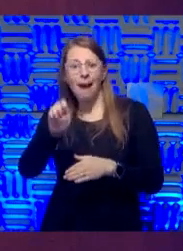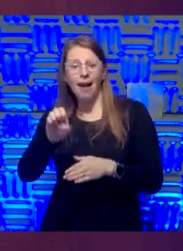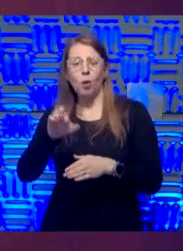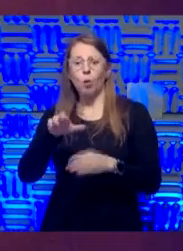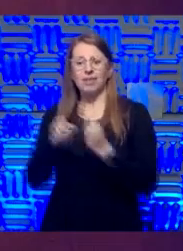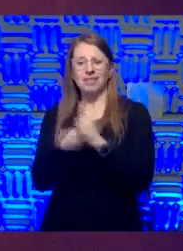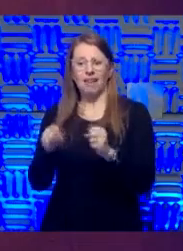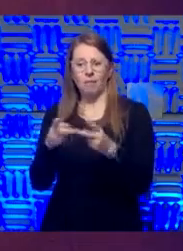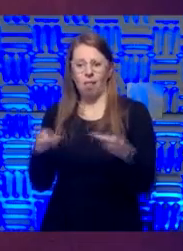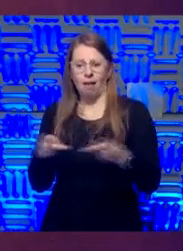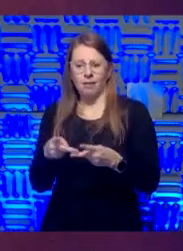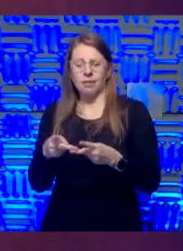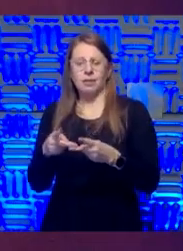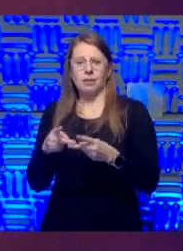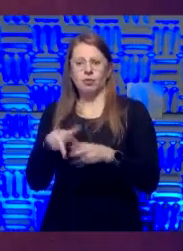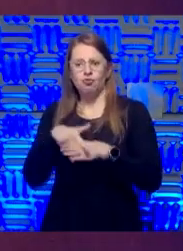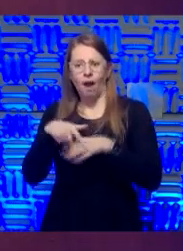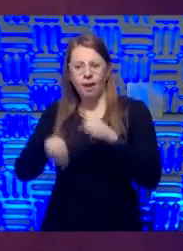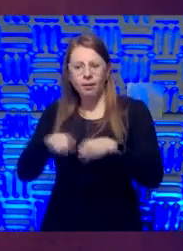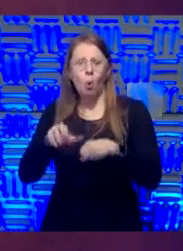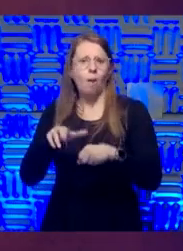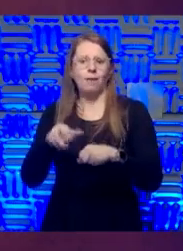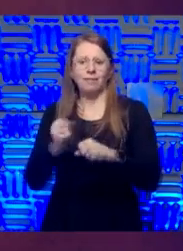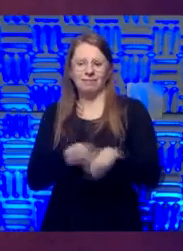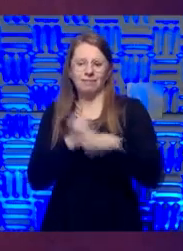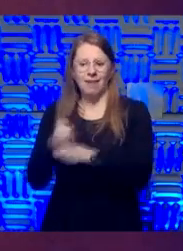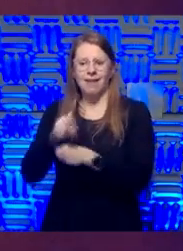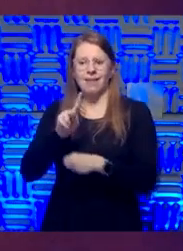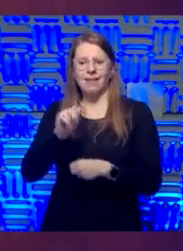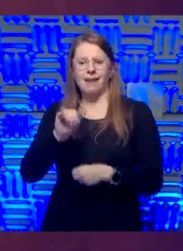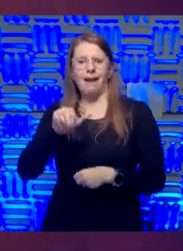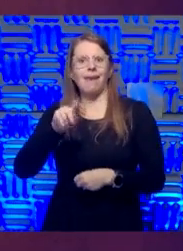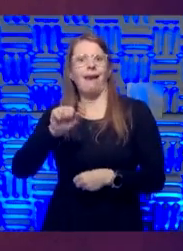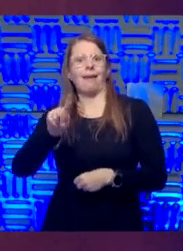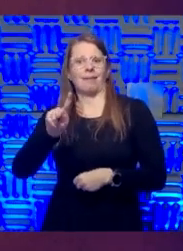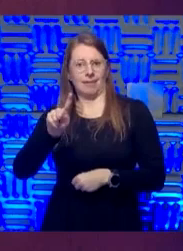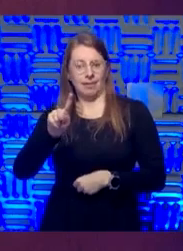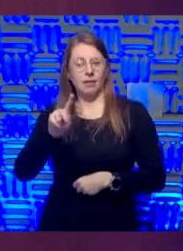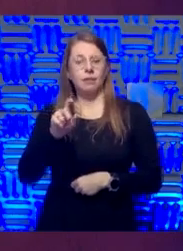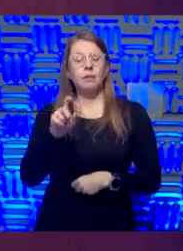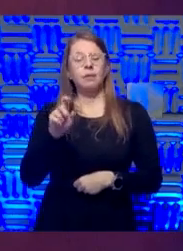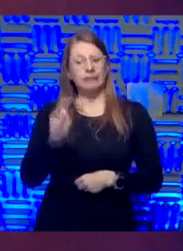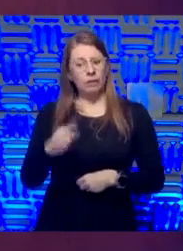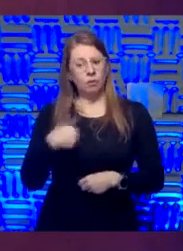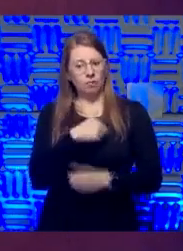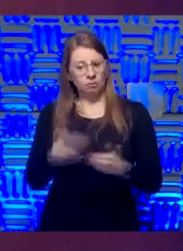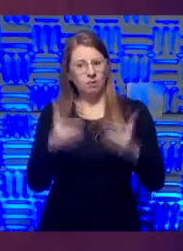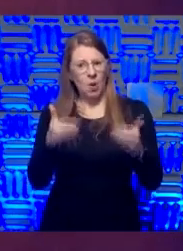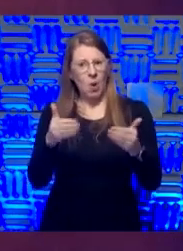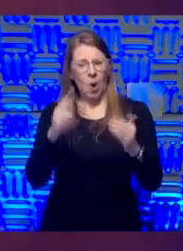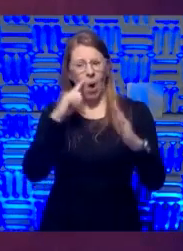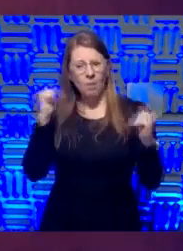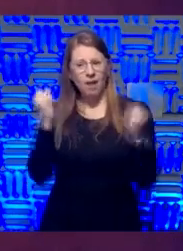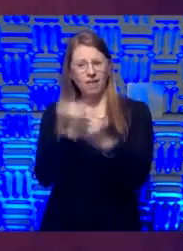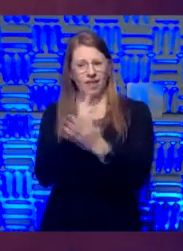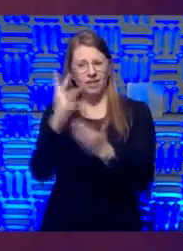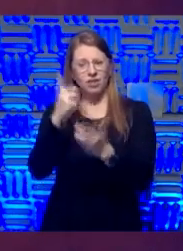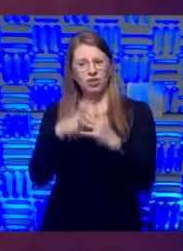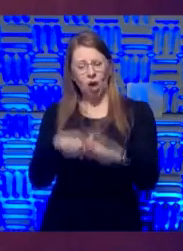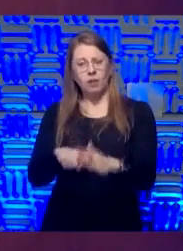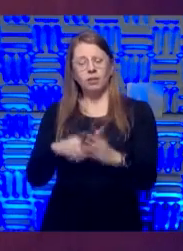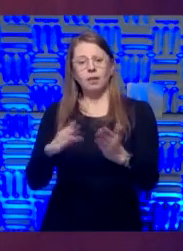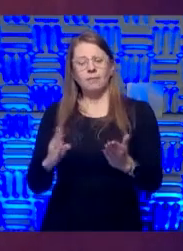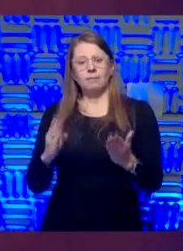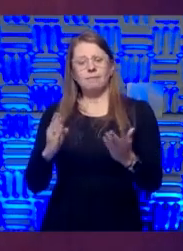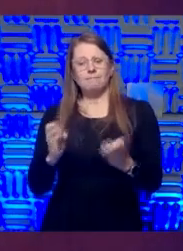or a kayak or whatever. And as we move forward, yeah, we hope that everything starts to diminish, but we have to help